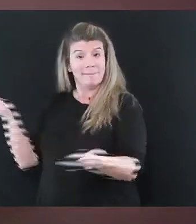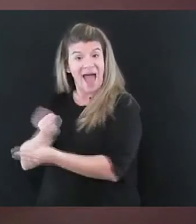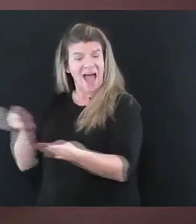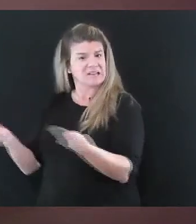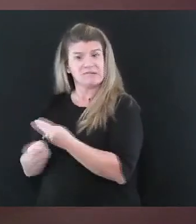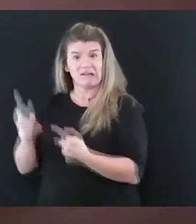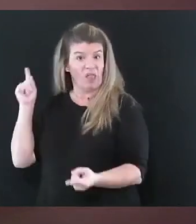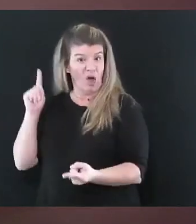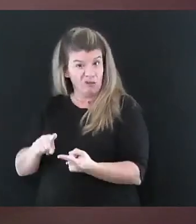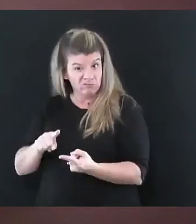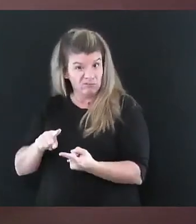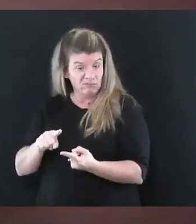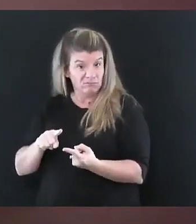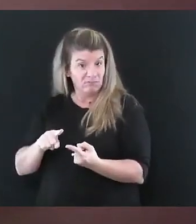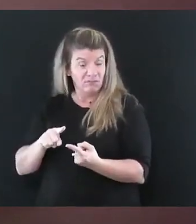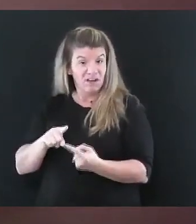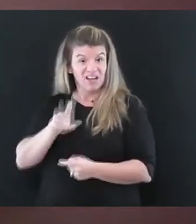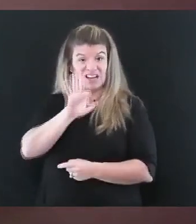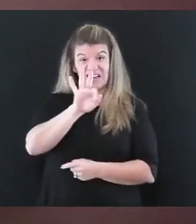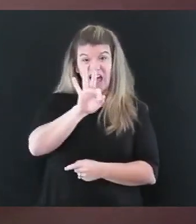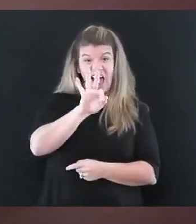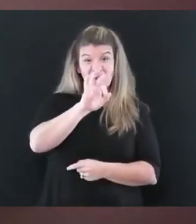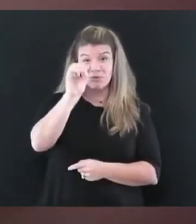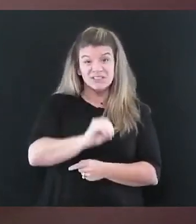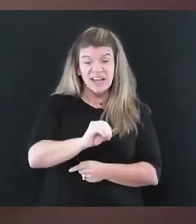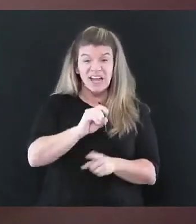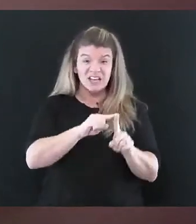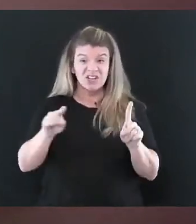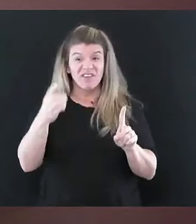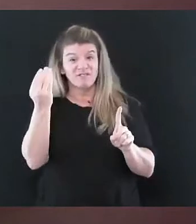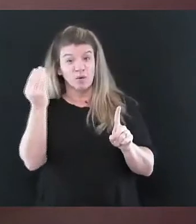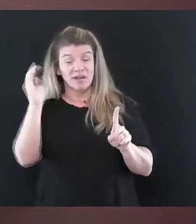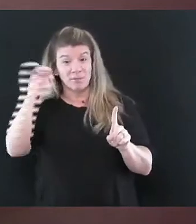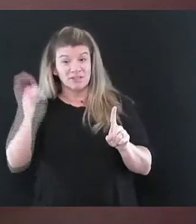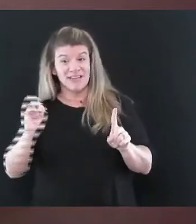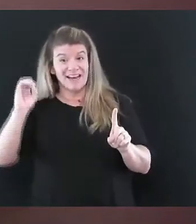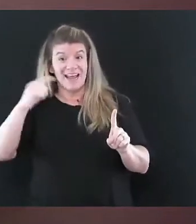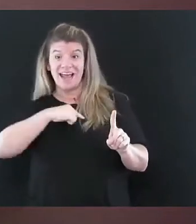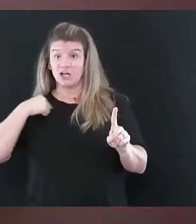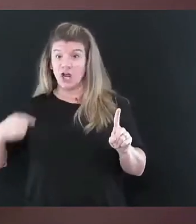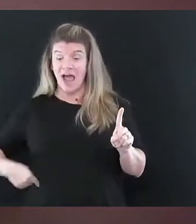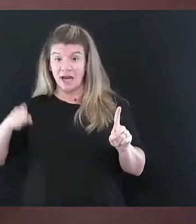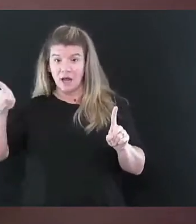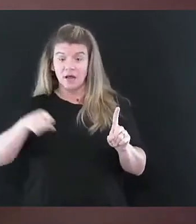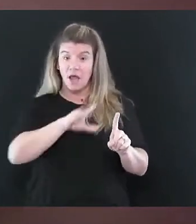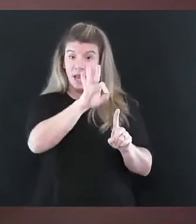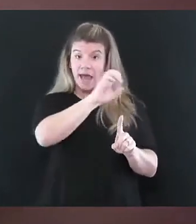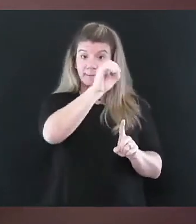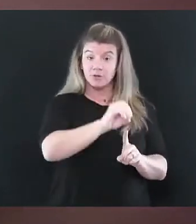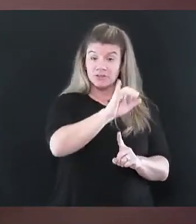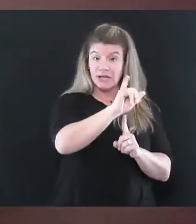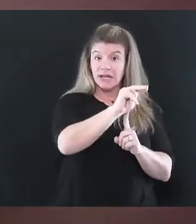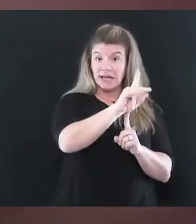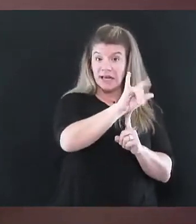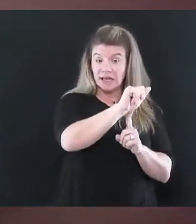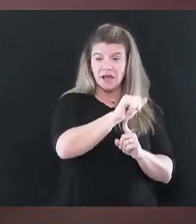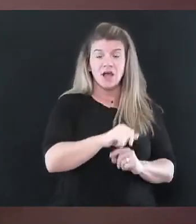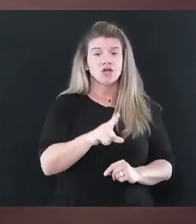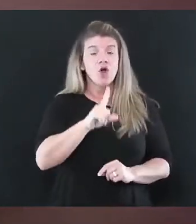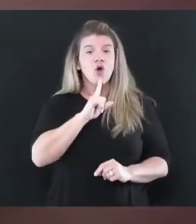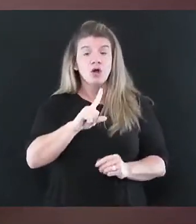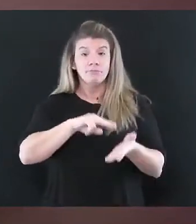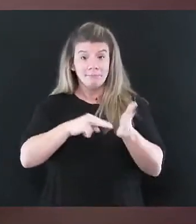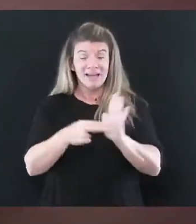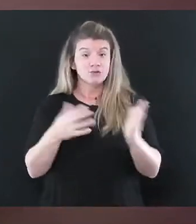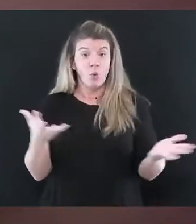about 9% versus 14, 17% we saw in China. So that means that even though children can get COVID and spread it, they